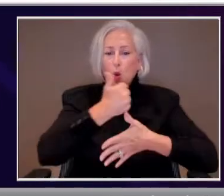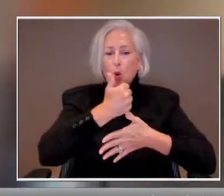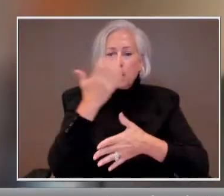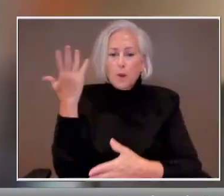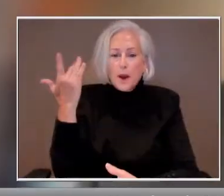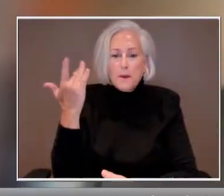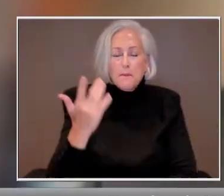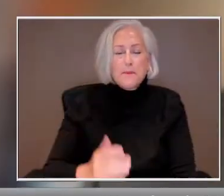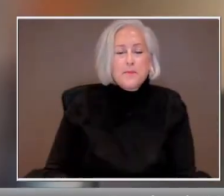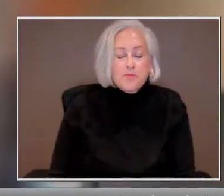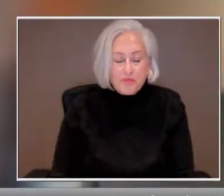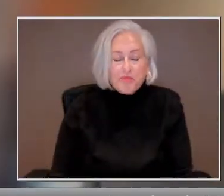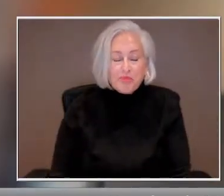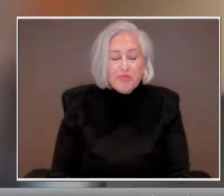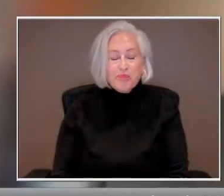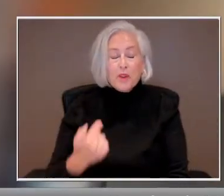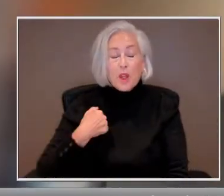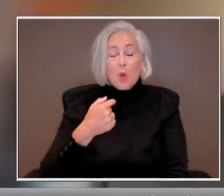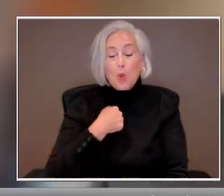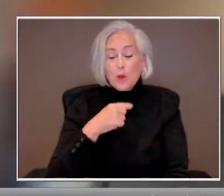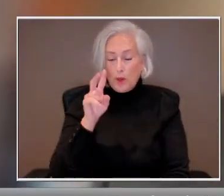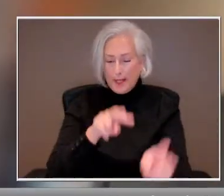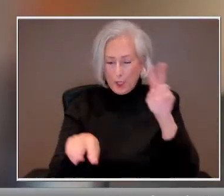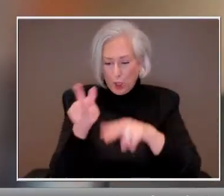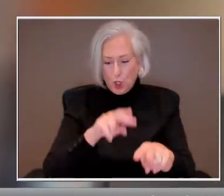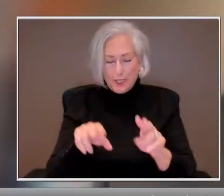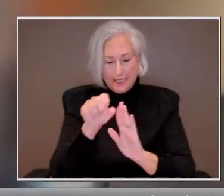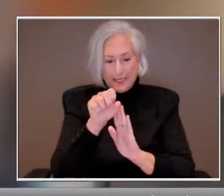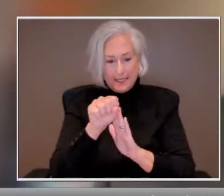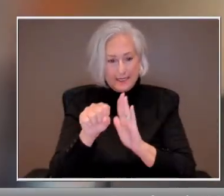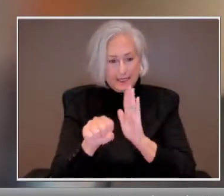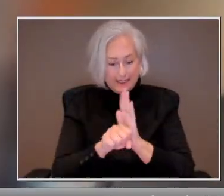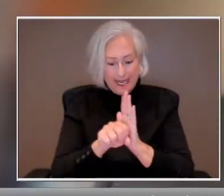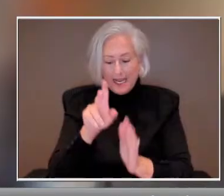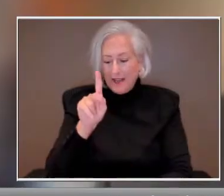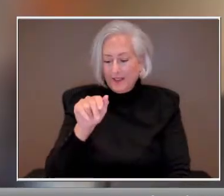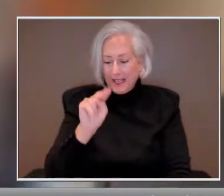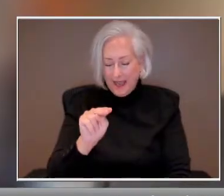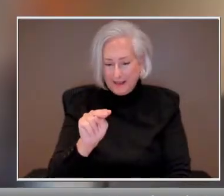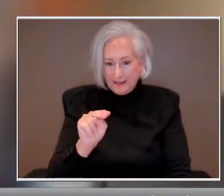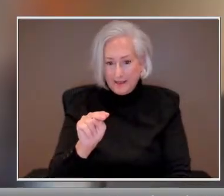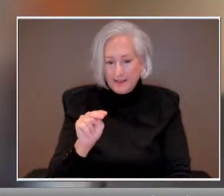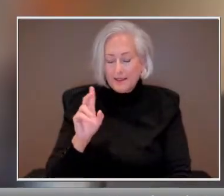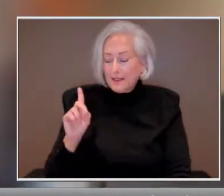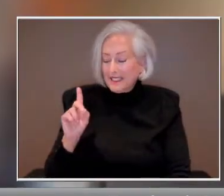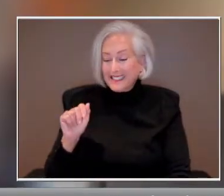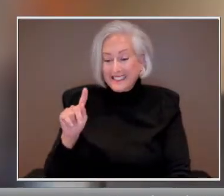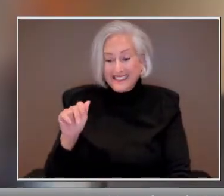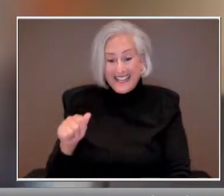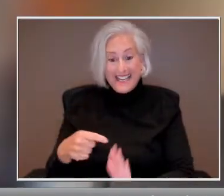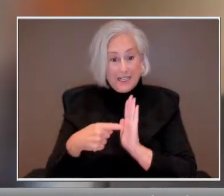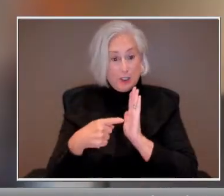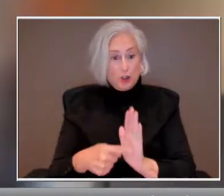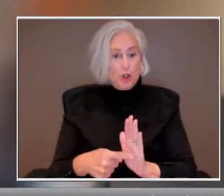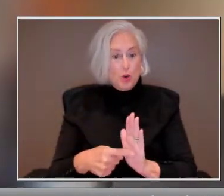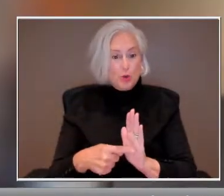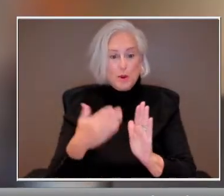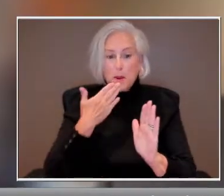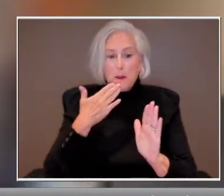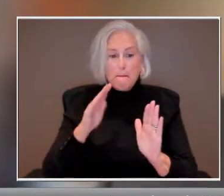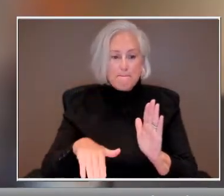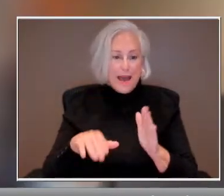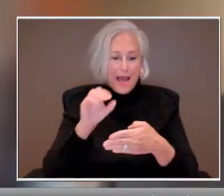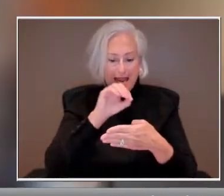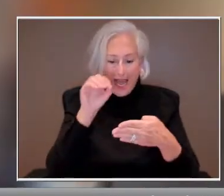Well, we knew from looking at the Kansas data that rural Kansans had poorer outcomes, a higher